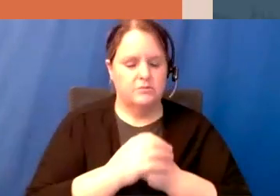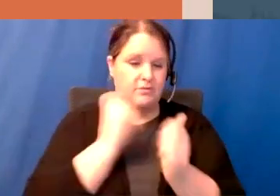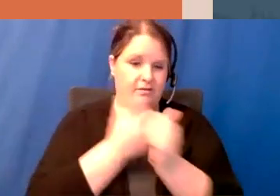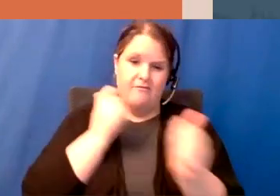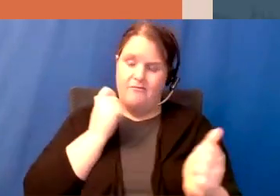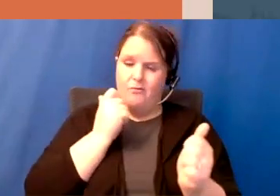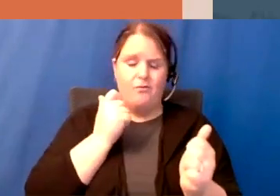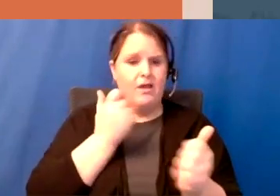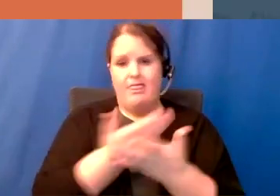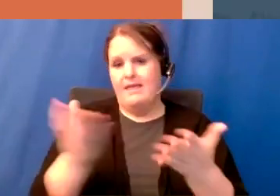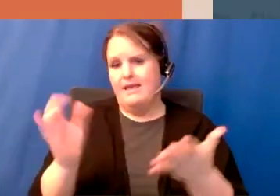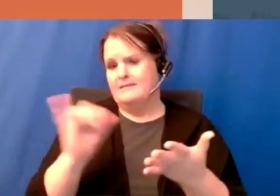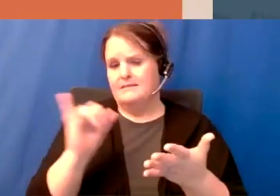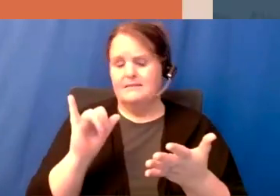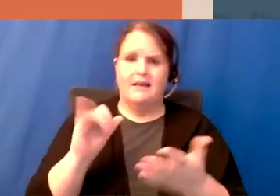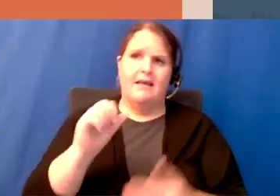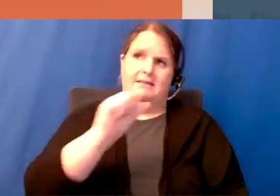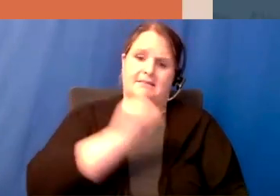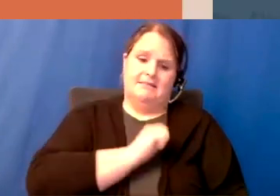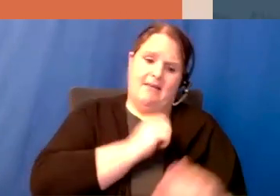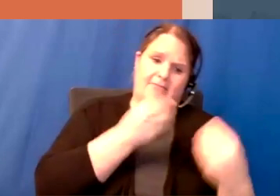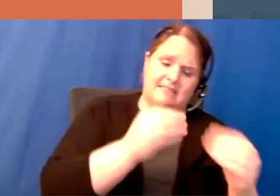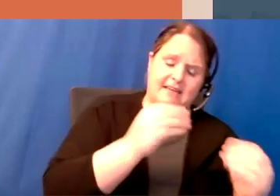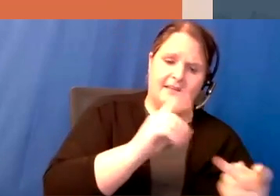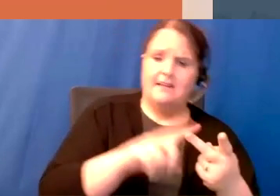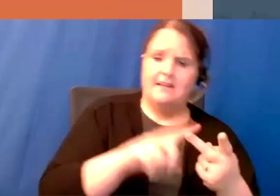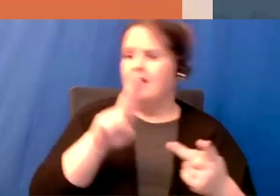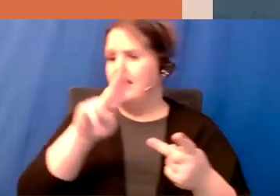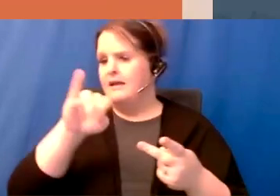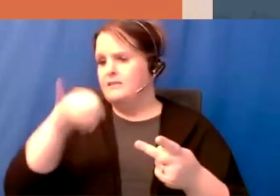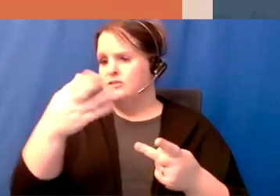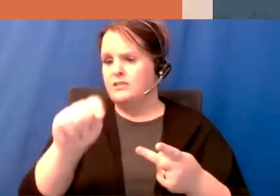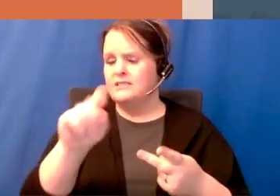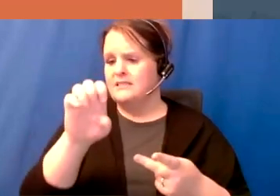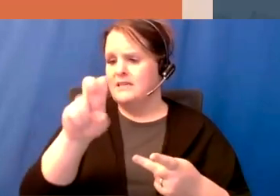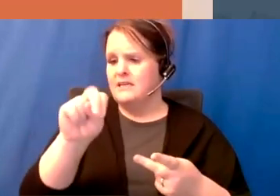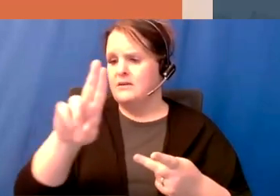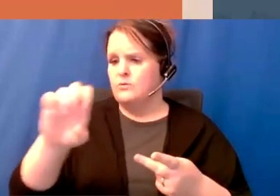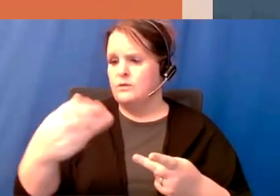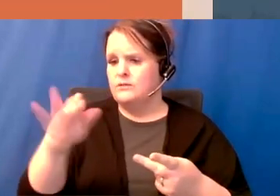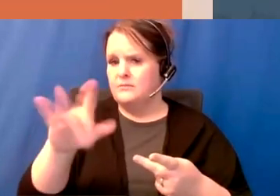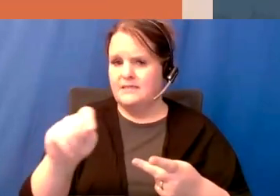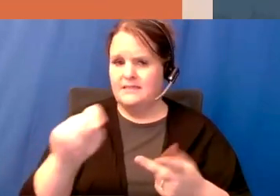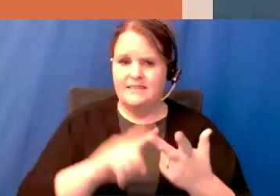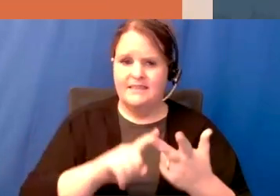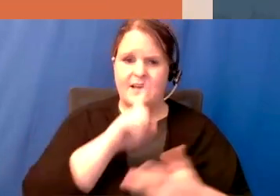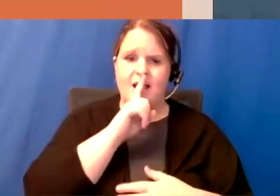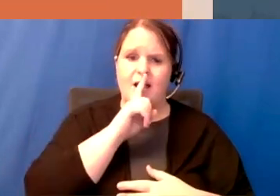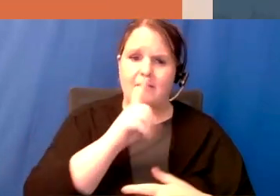avoid things like self-dealing, unjust enrichment. And I'm glad nobody picked existentialism for